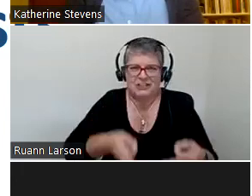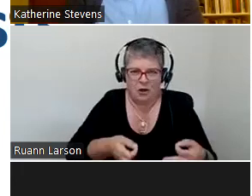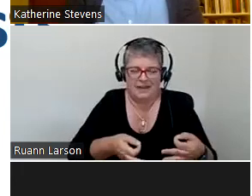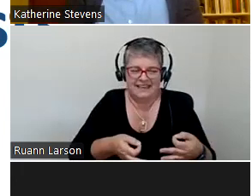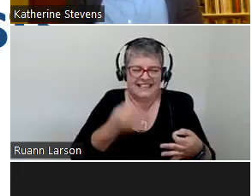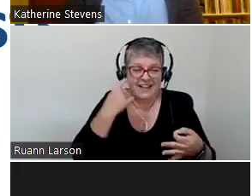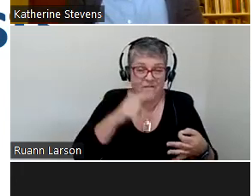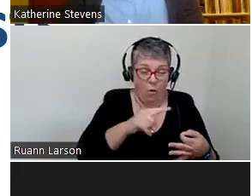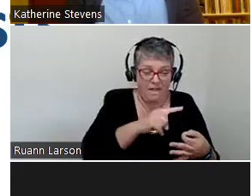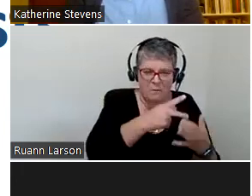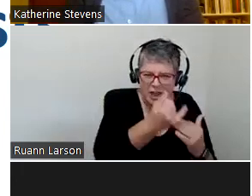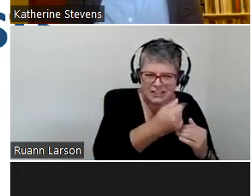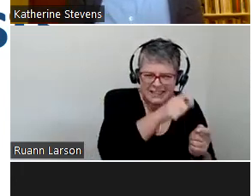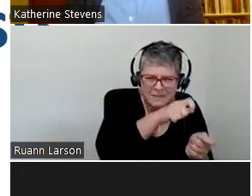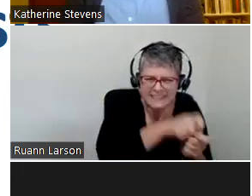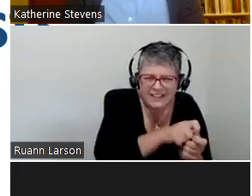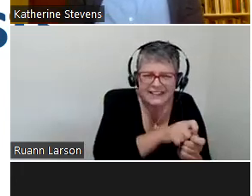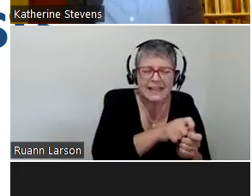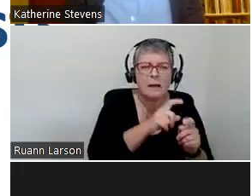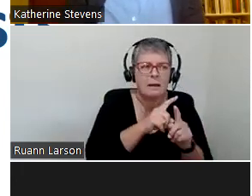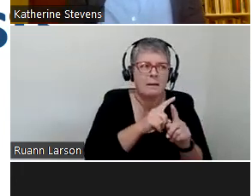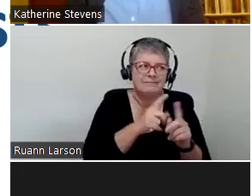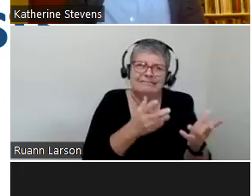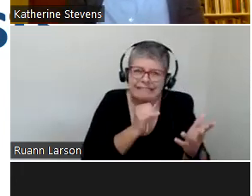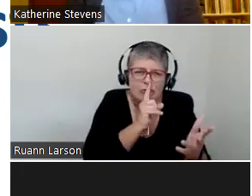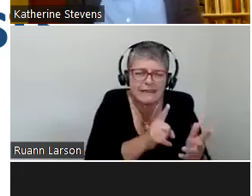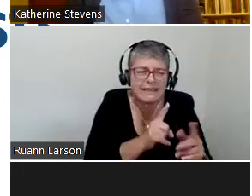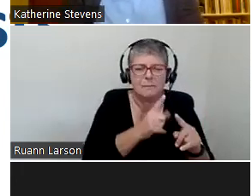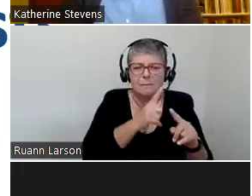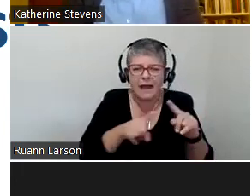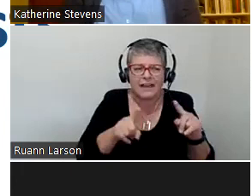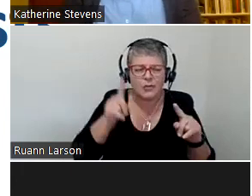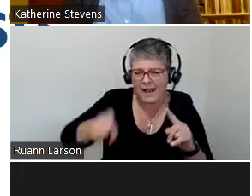but they are necessary to do things like keep the lights on in a building where you work,